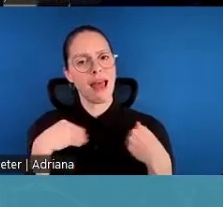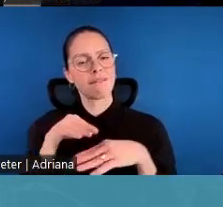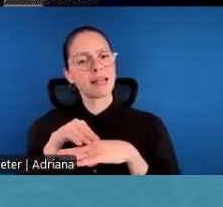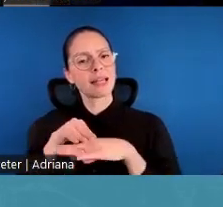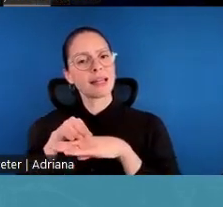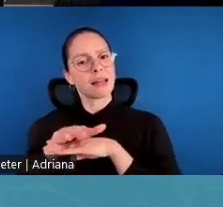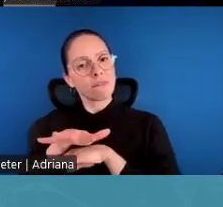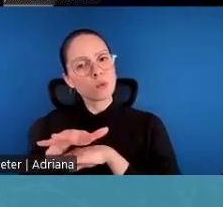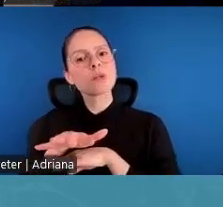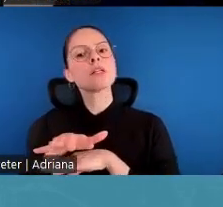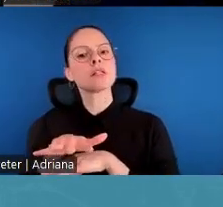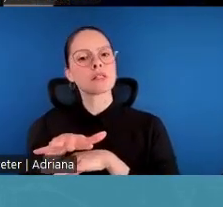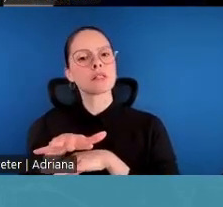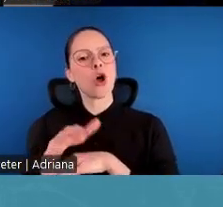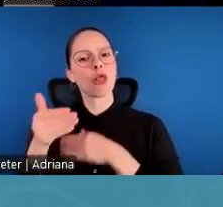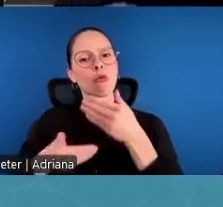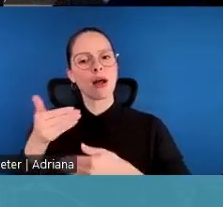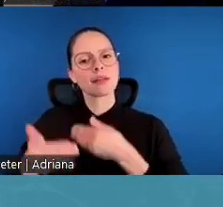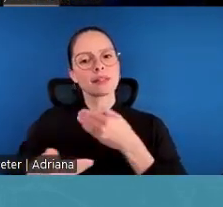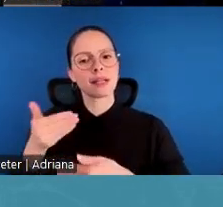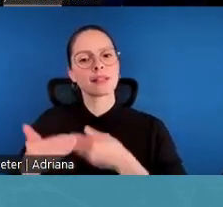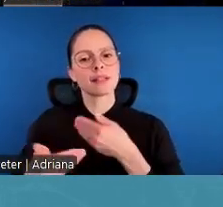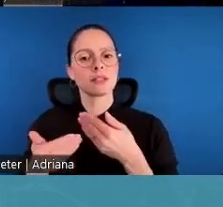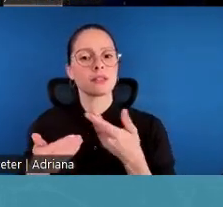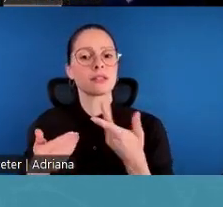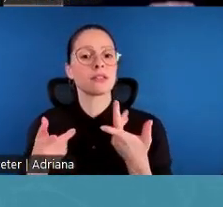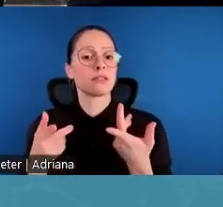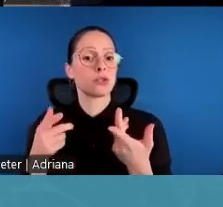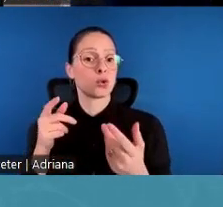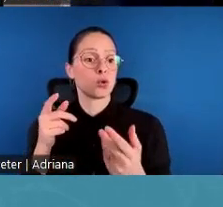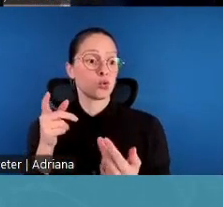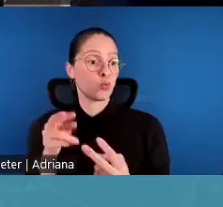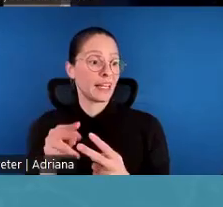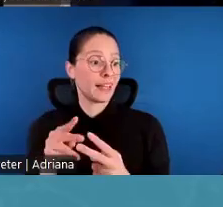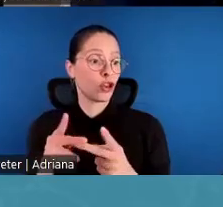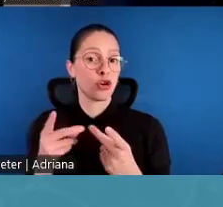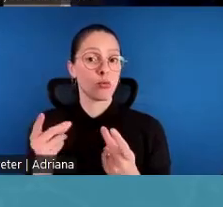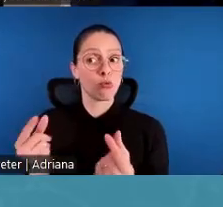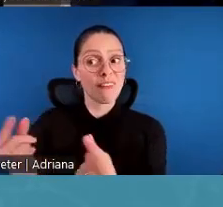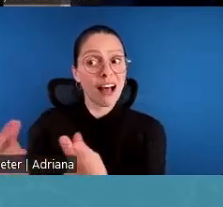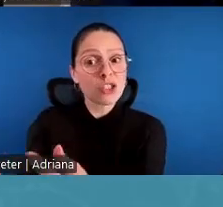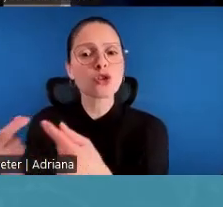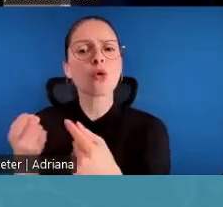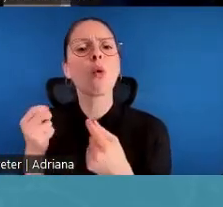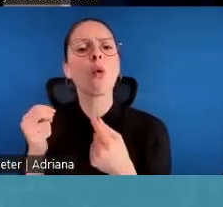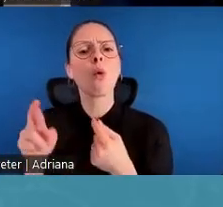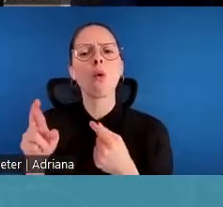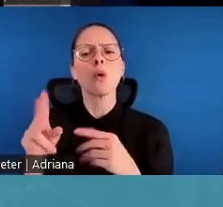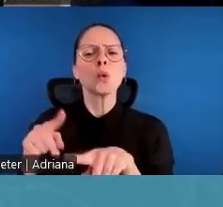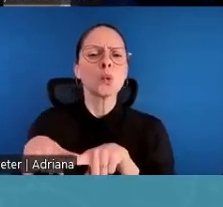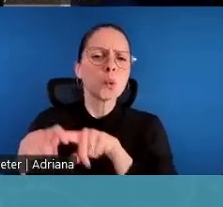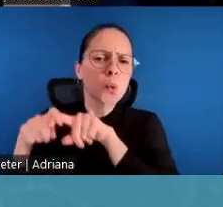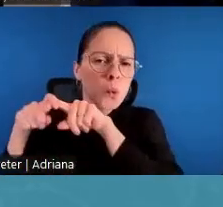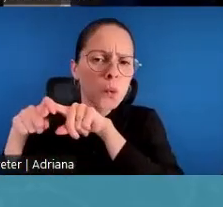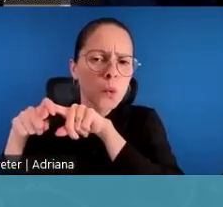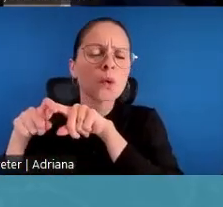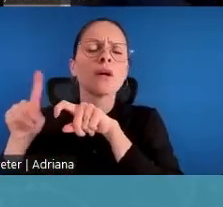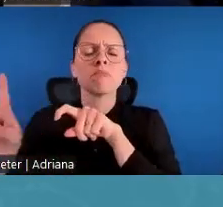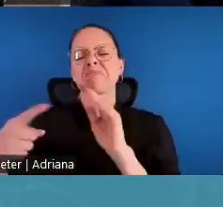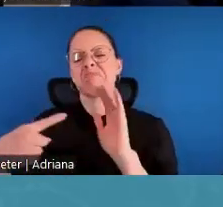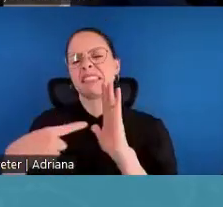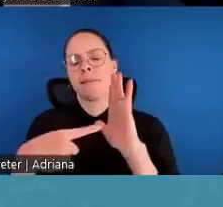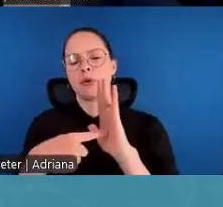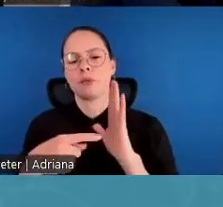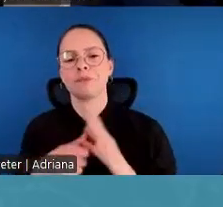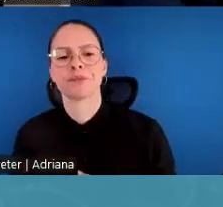on processes to be able to get them to move faster or be able to slow things down. I'll give an example of